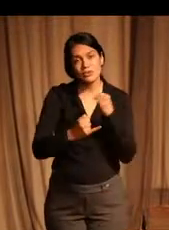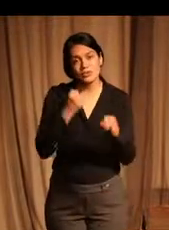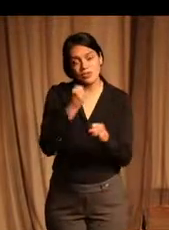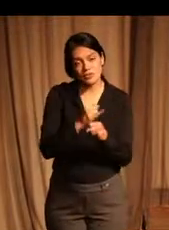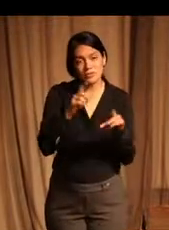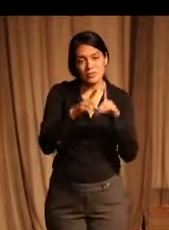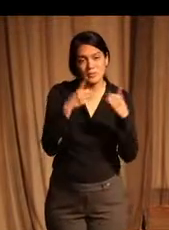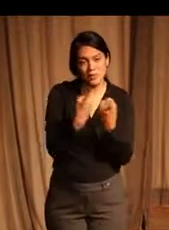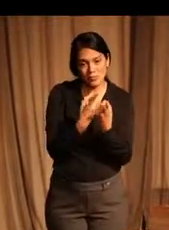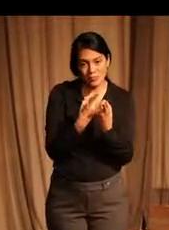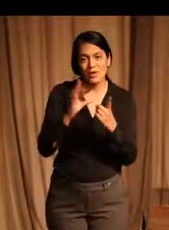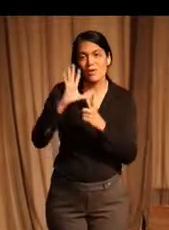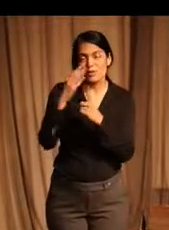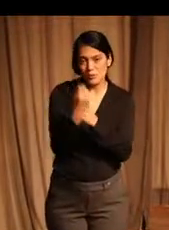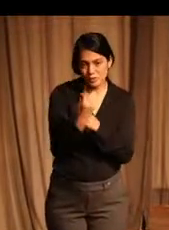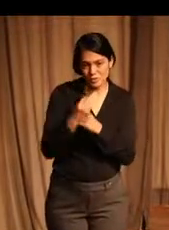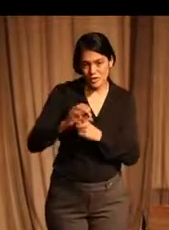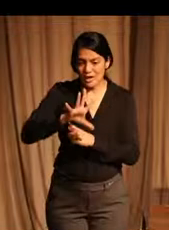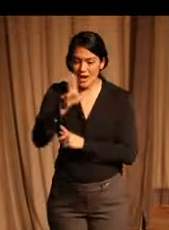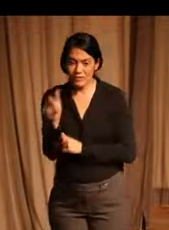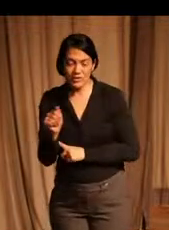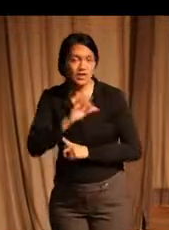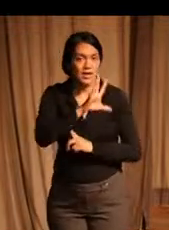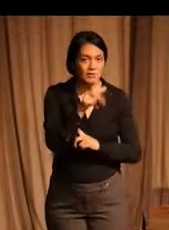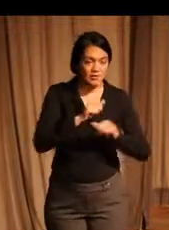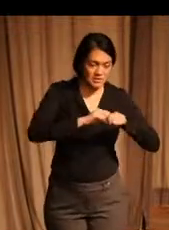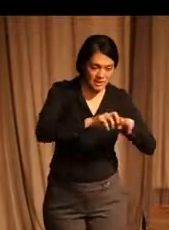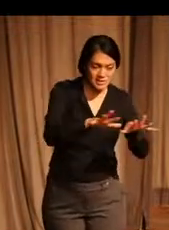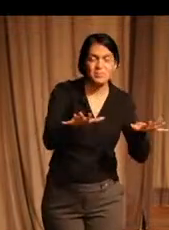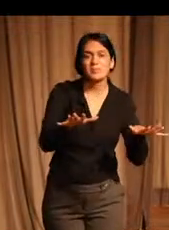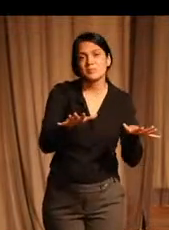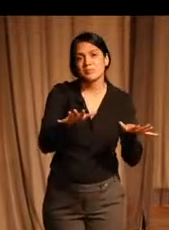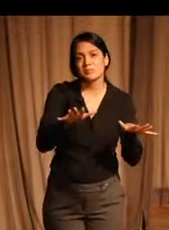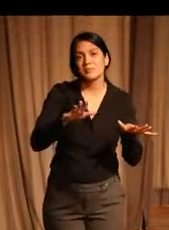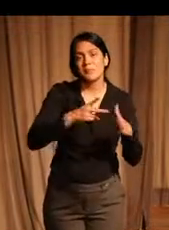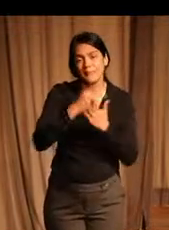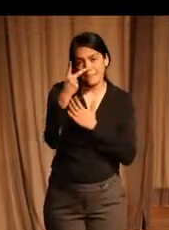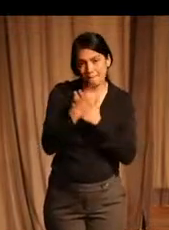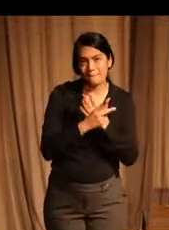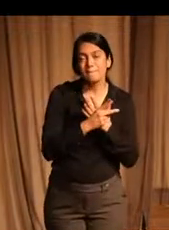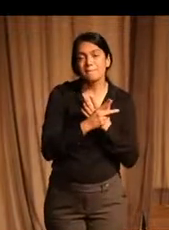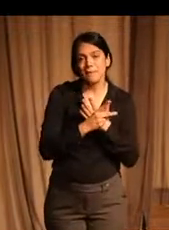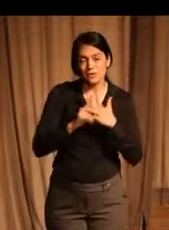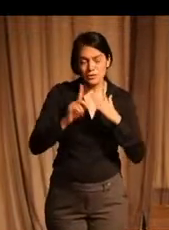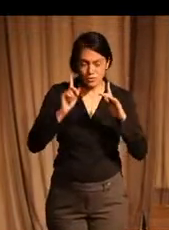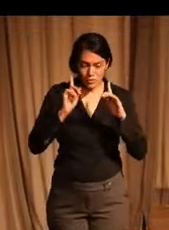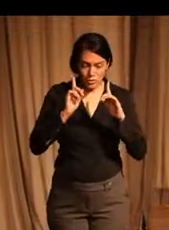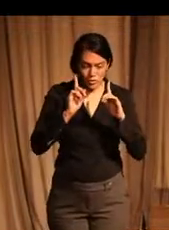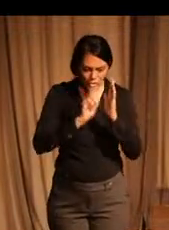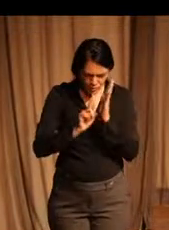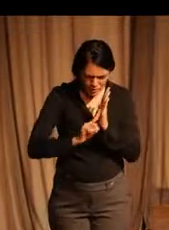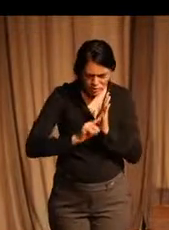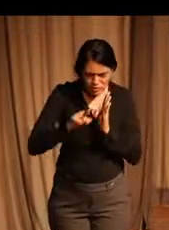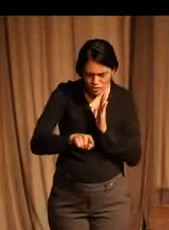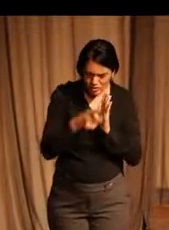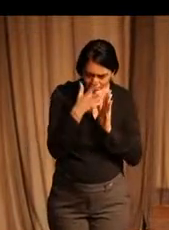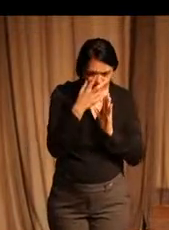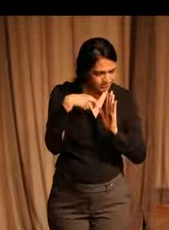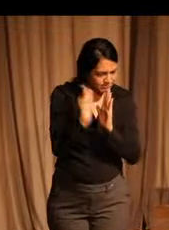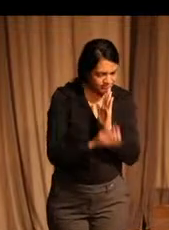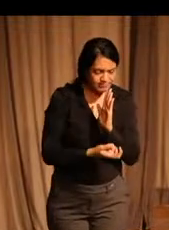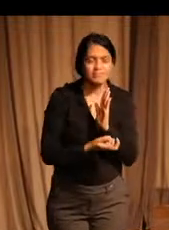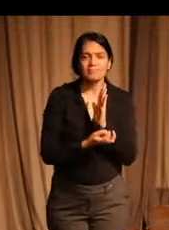Sociocultural Studies and its African and African Diaspora Studies program. Her research interests include Black and